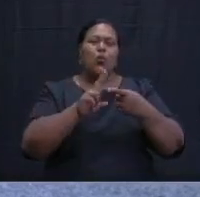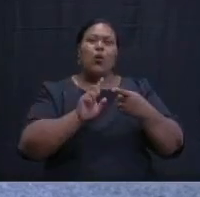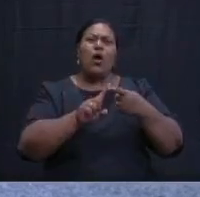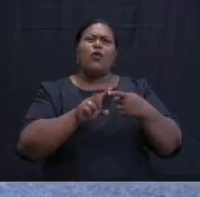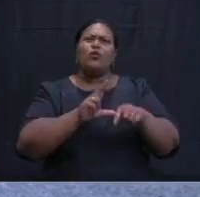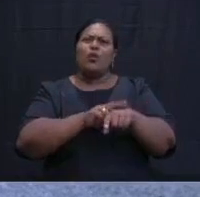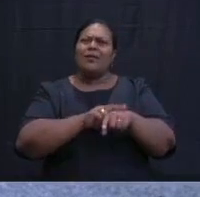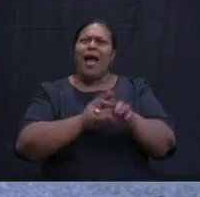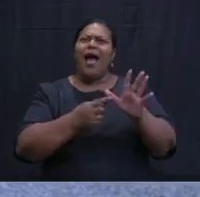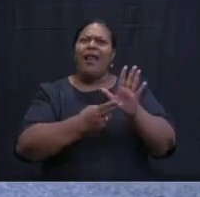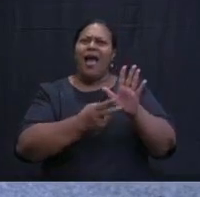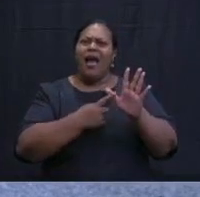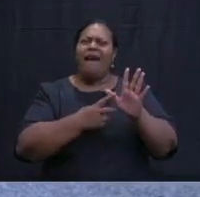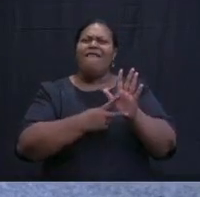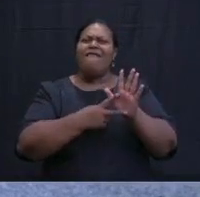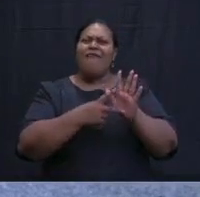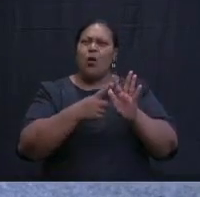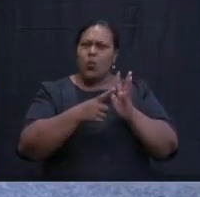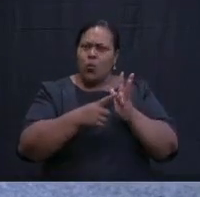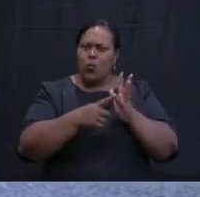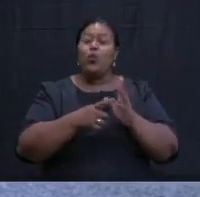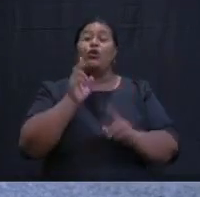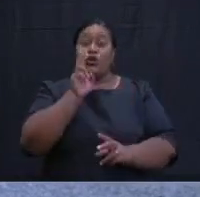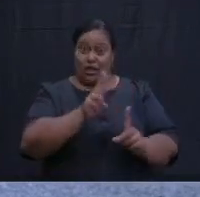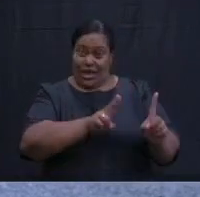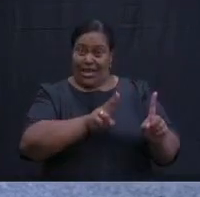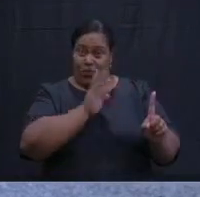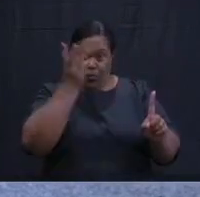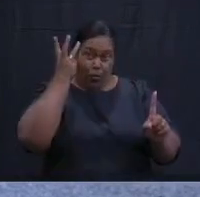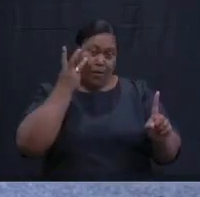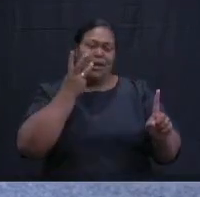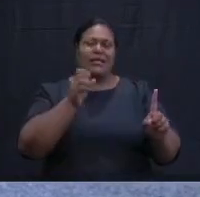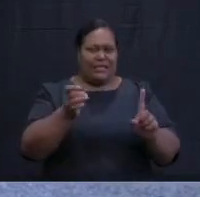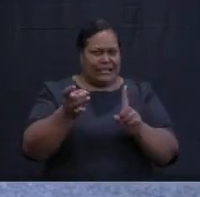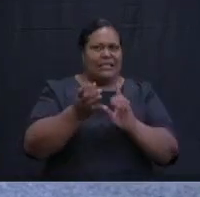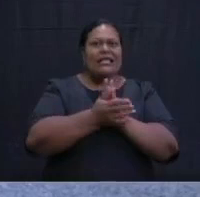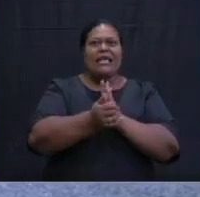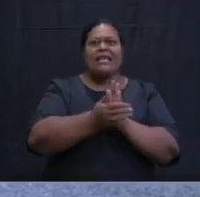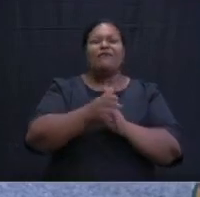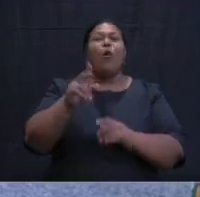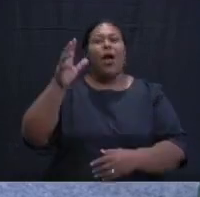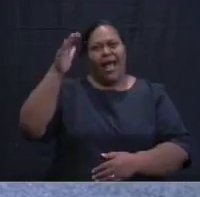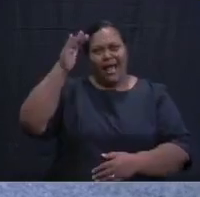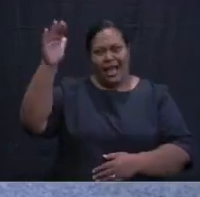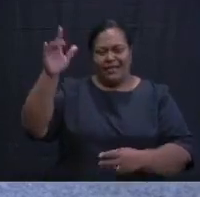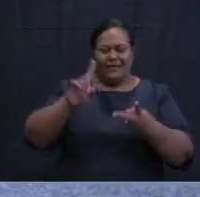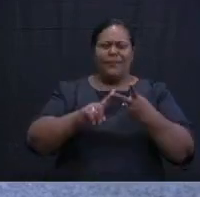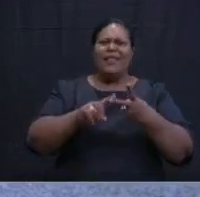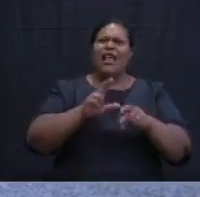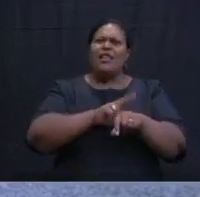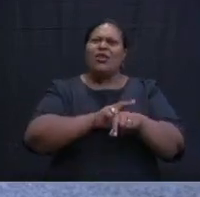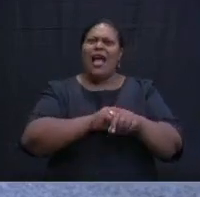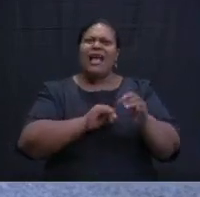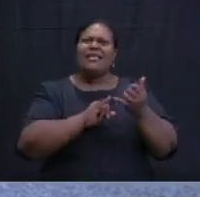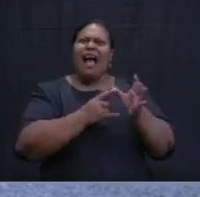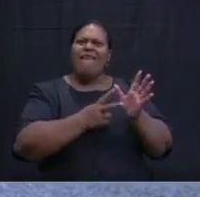Anne, the specialist medical oncologist for adults at the CWM Hospital, Dr. Sabanatha